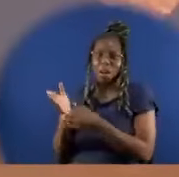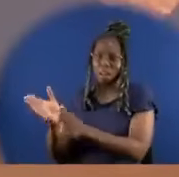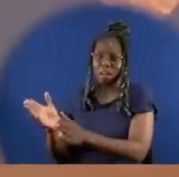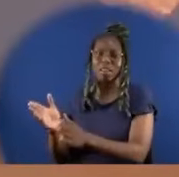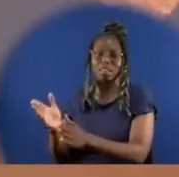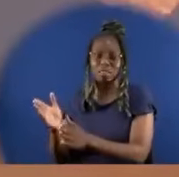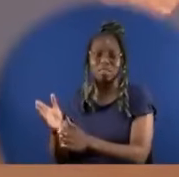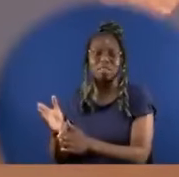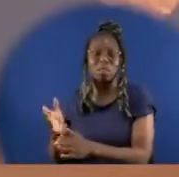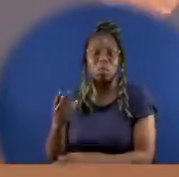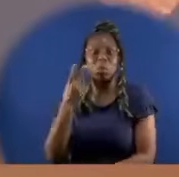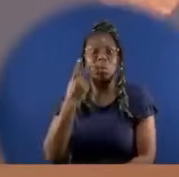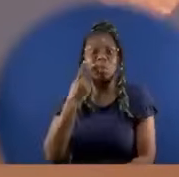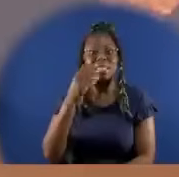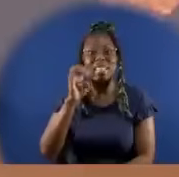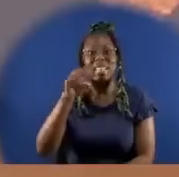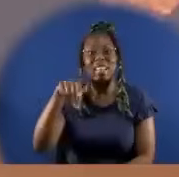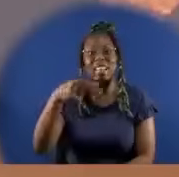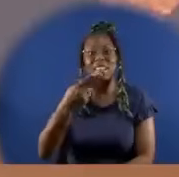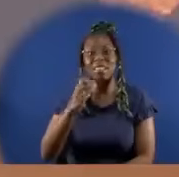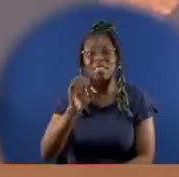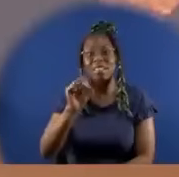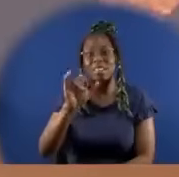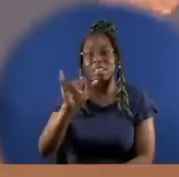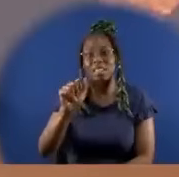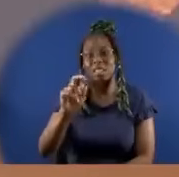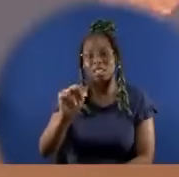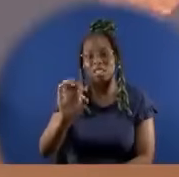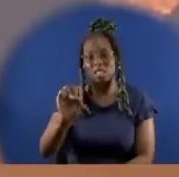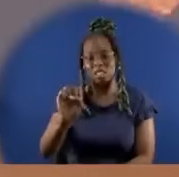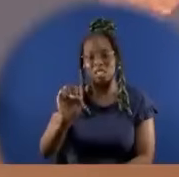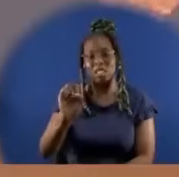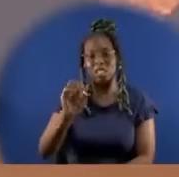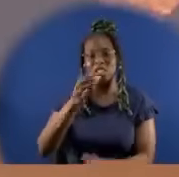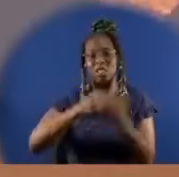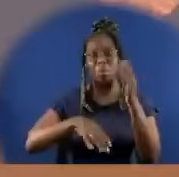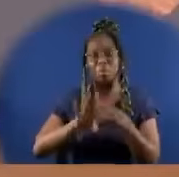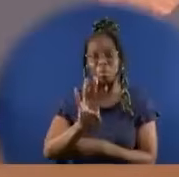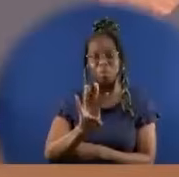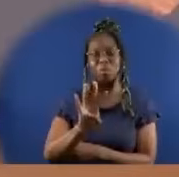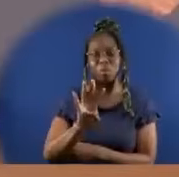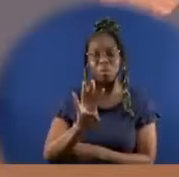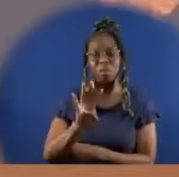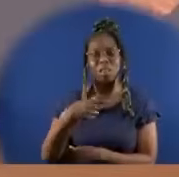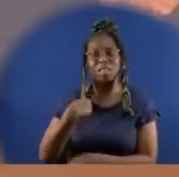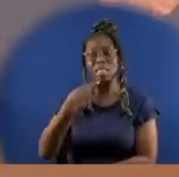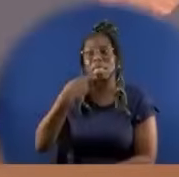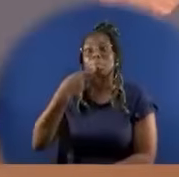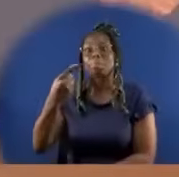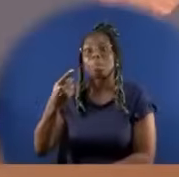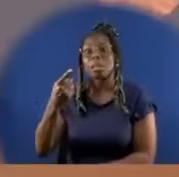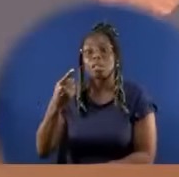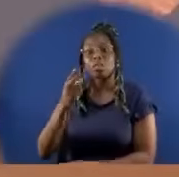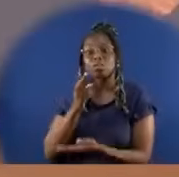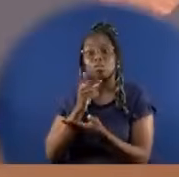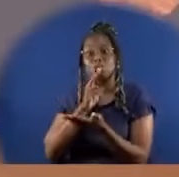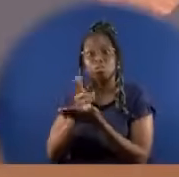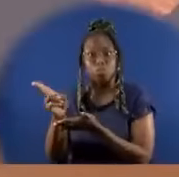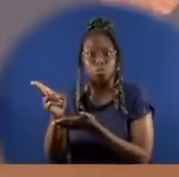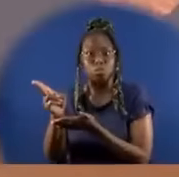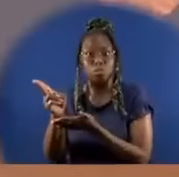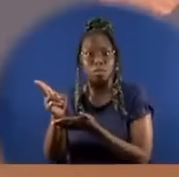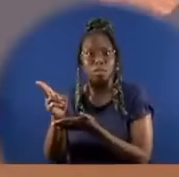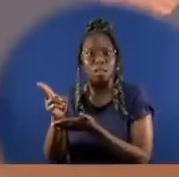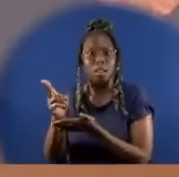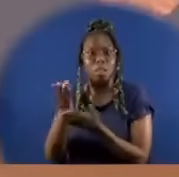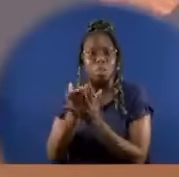4 and verse 15 that we are supposed to speak the truth in love. I like the Bible readers in this church. Speak the truth